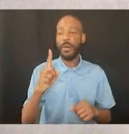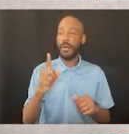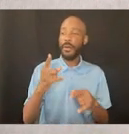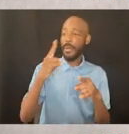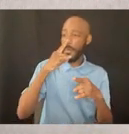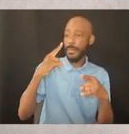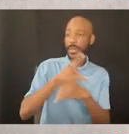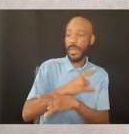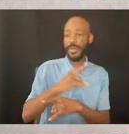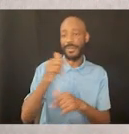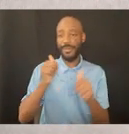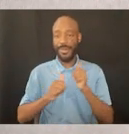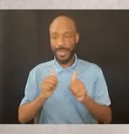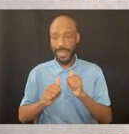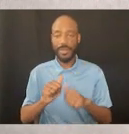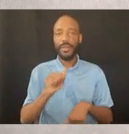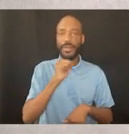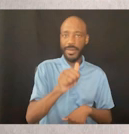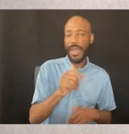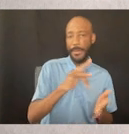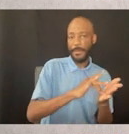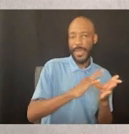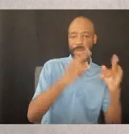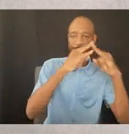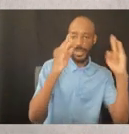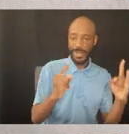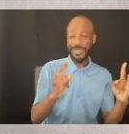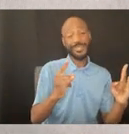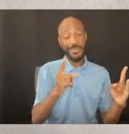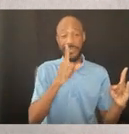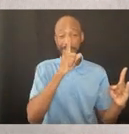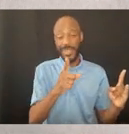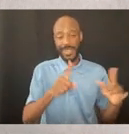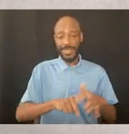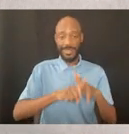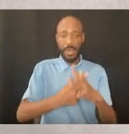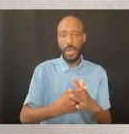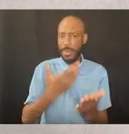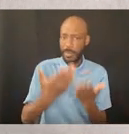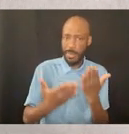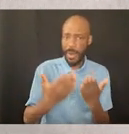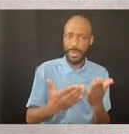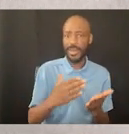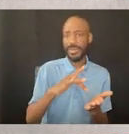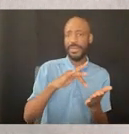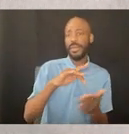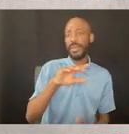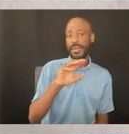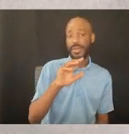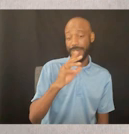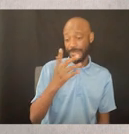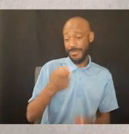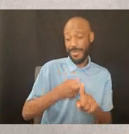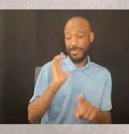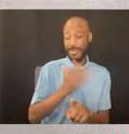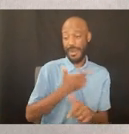it at best a child of the Renaissance medicine and more likely a reimagining of past plagues by our theatrical ancestors.